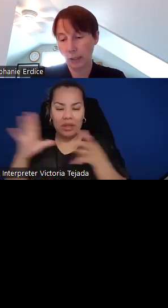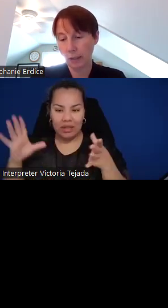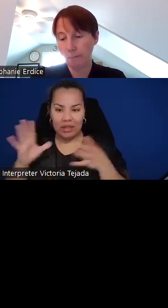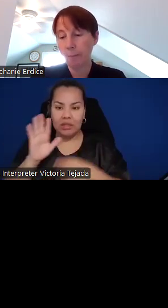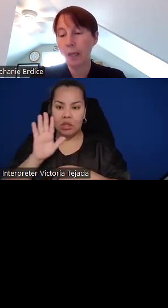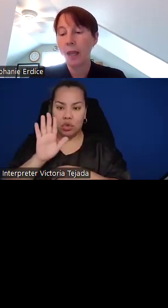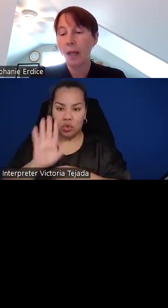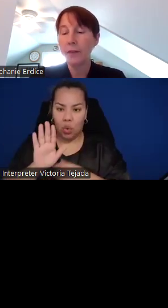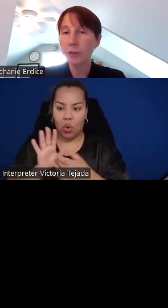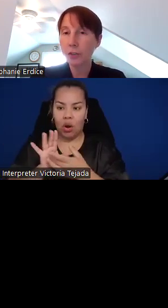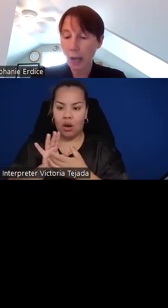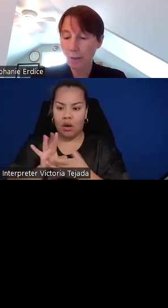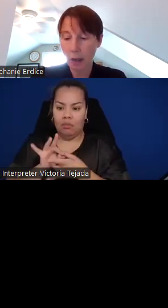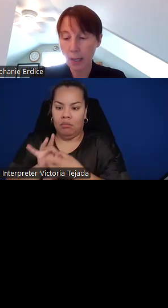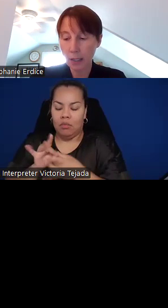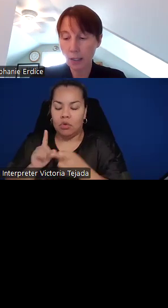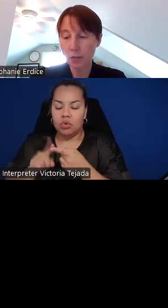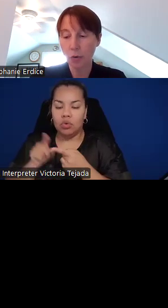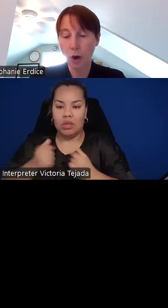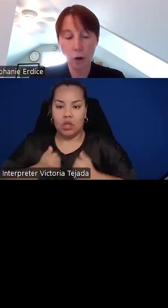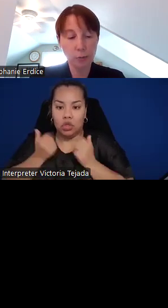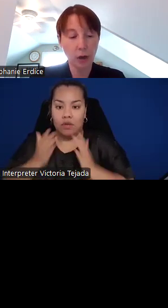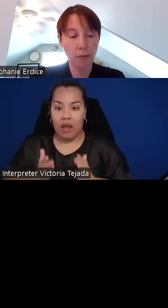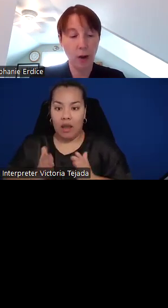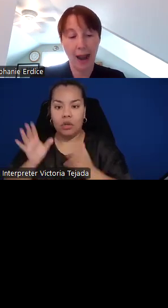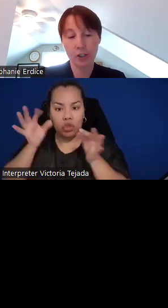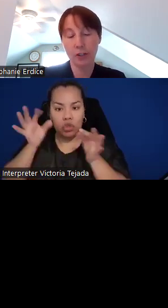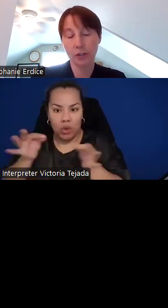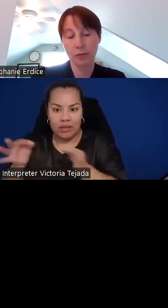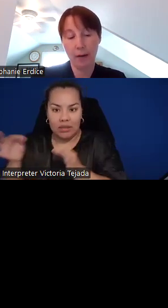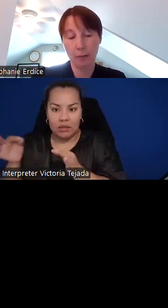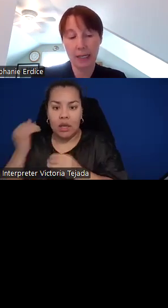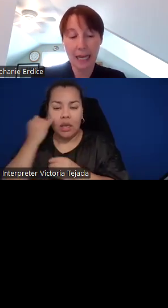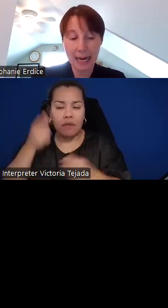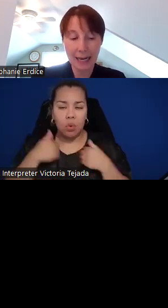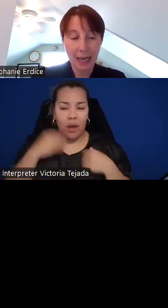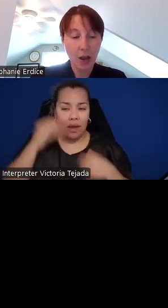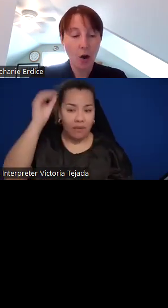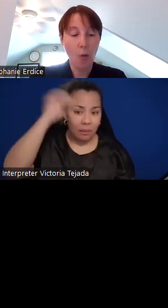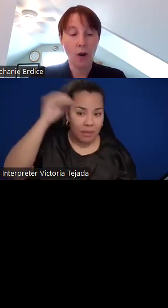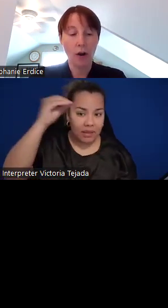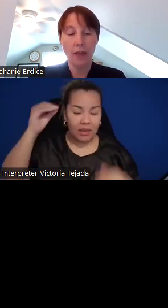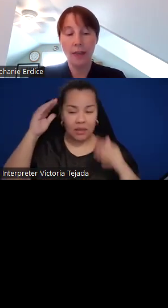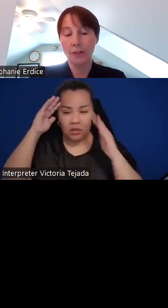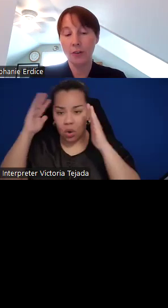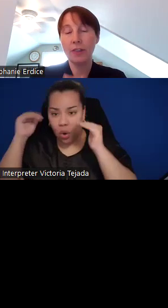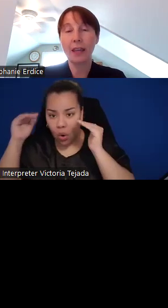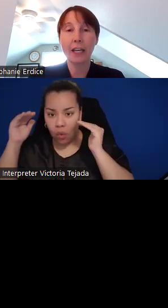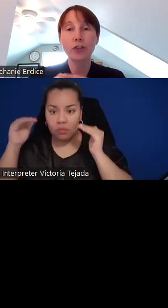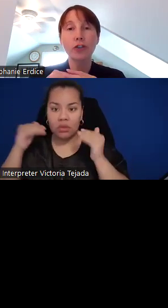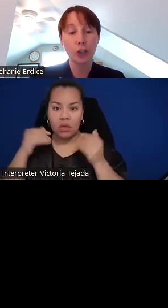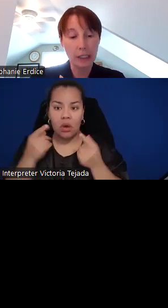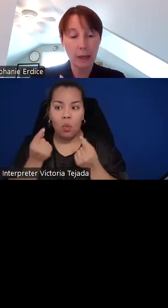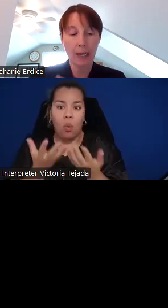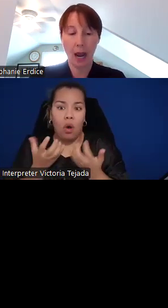survivor's choices. If you start having opinions or hopes of what action the survivor might take, or that you